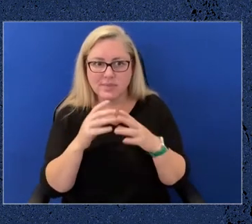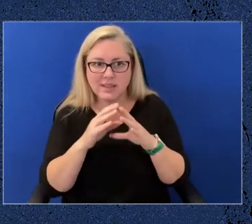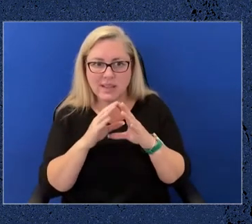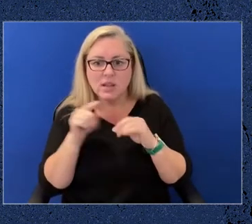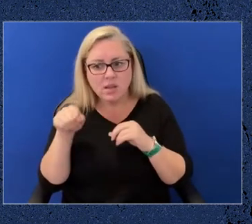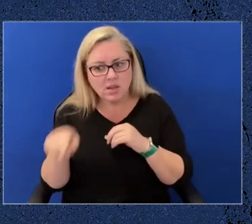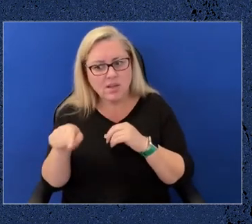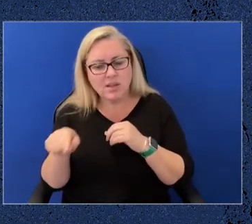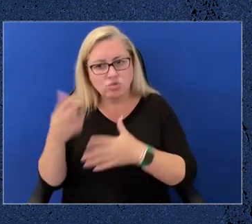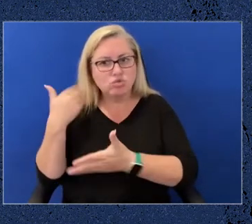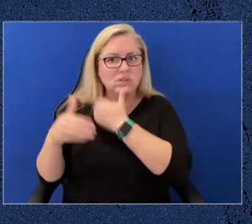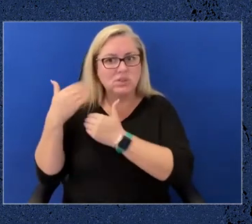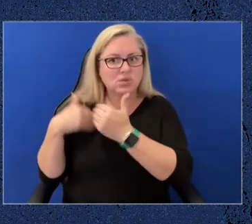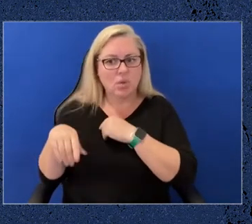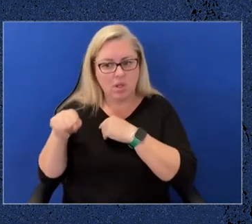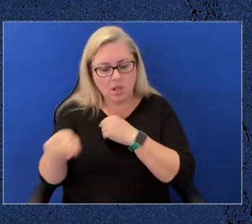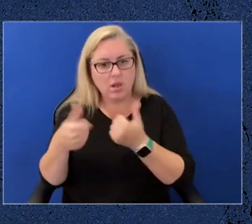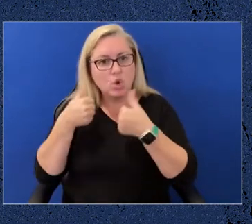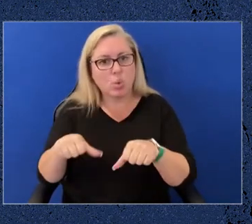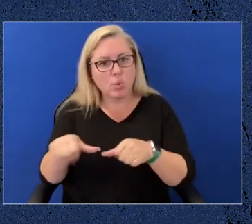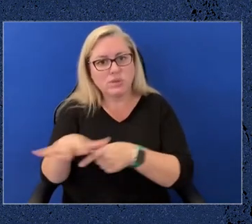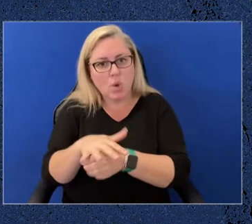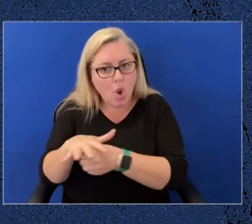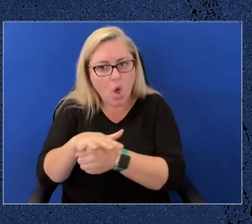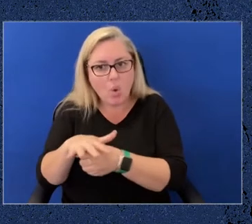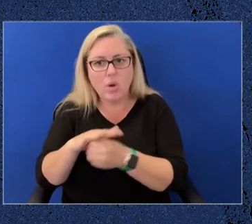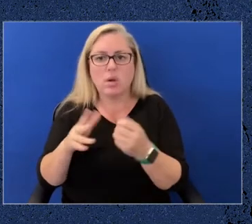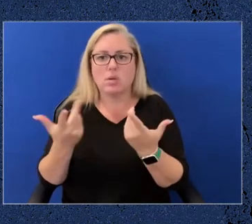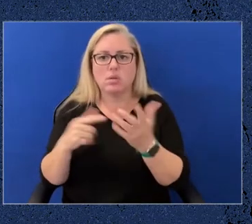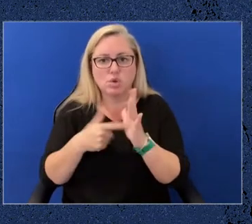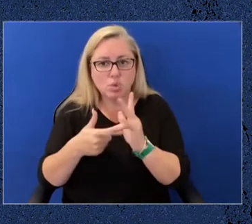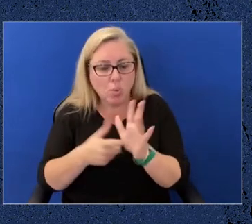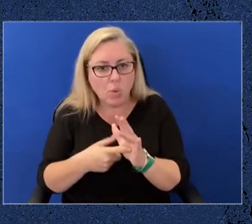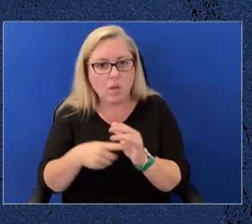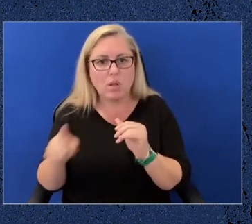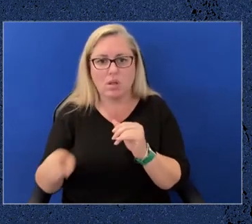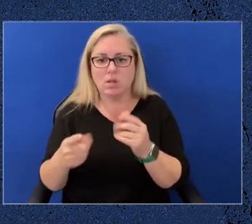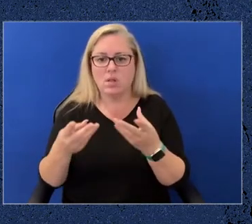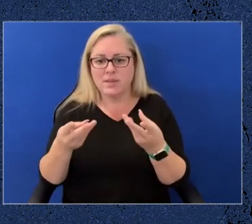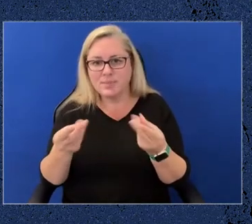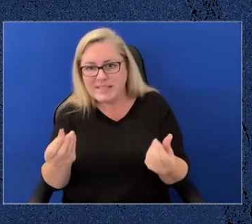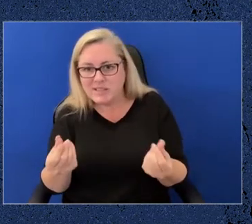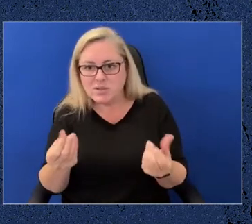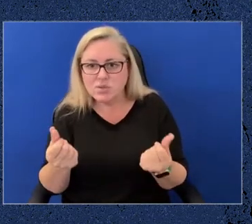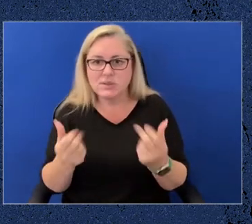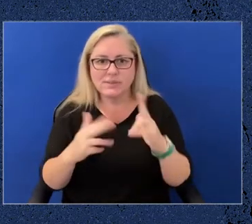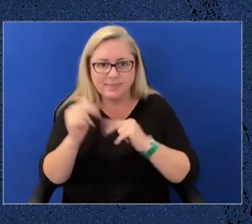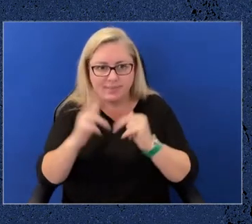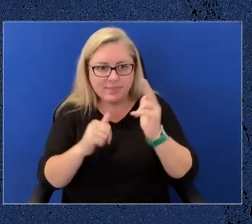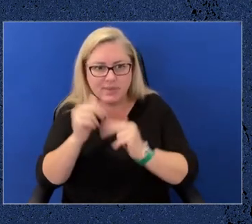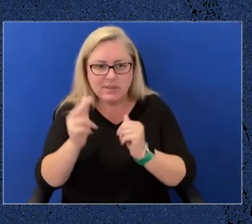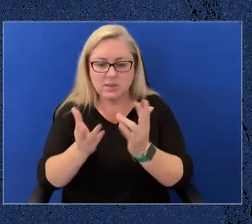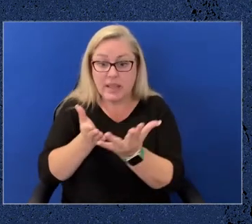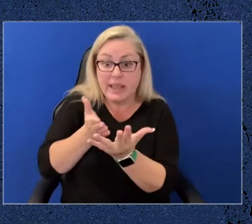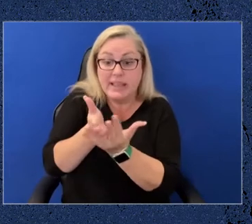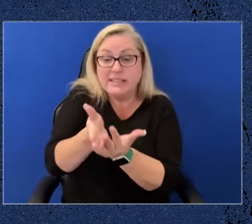about using local knowledge, local tools, local materials to build small-scale temporary interventions if you want to